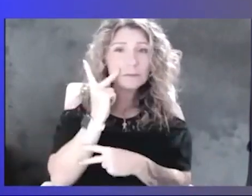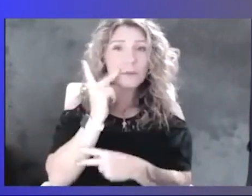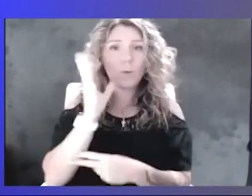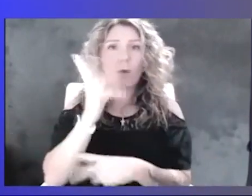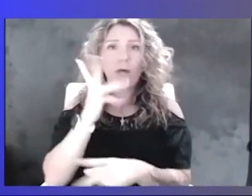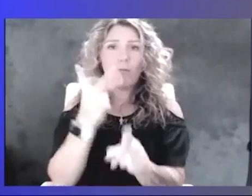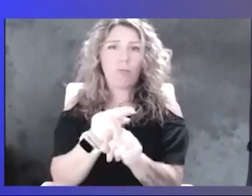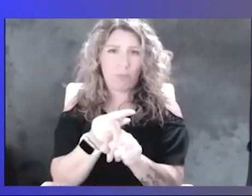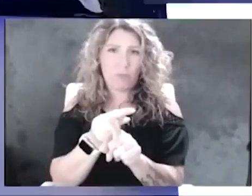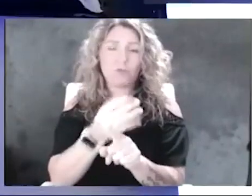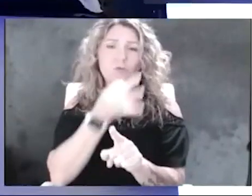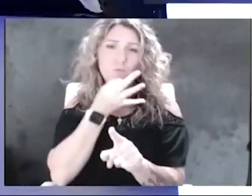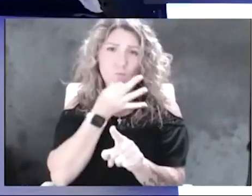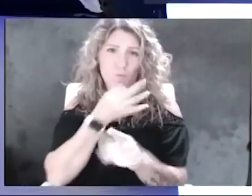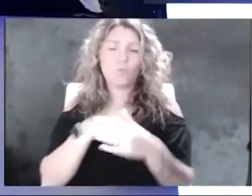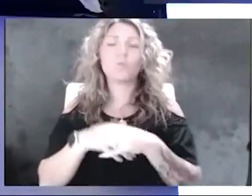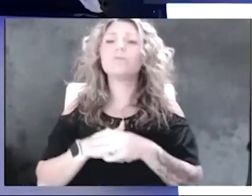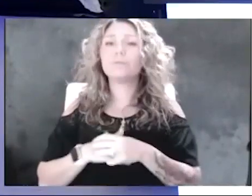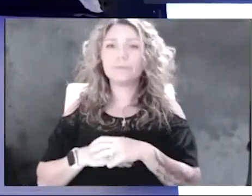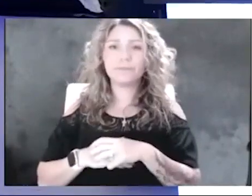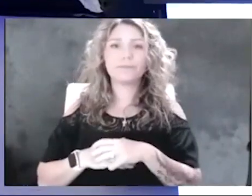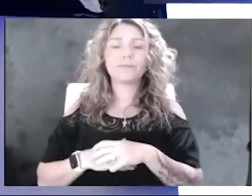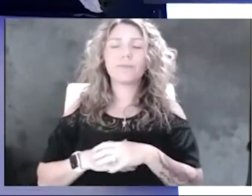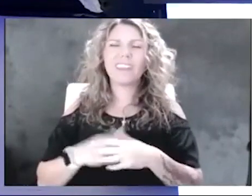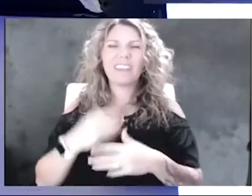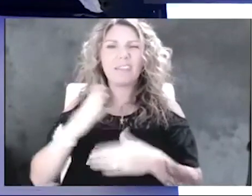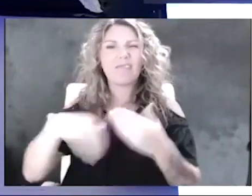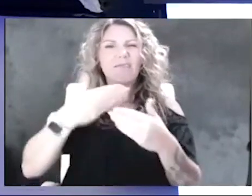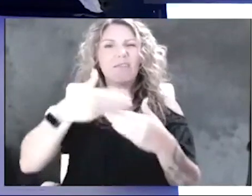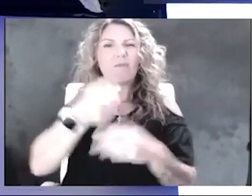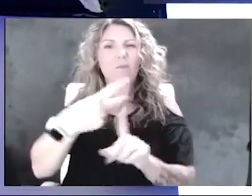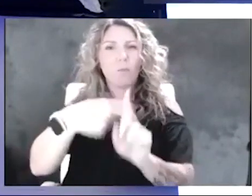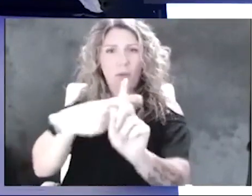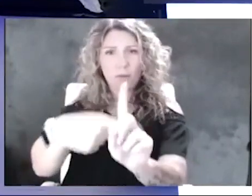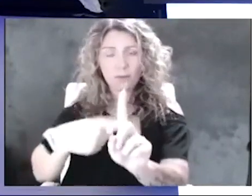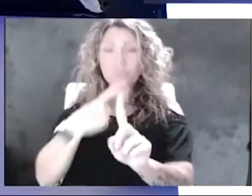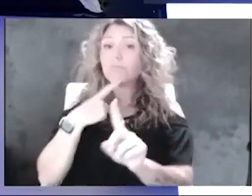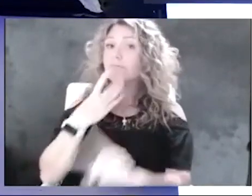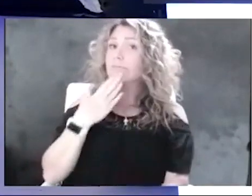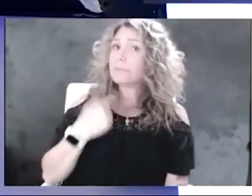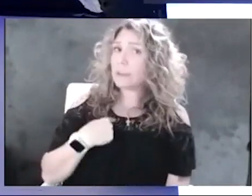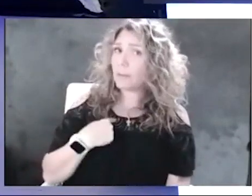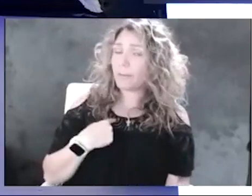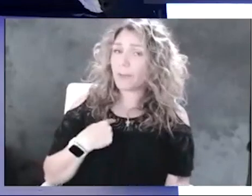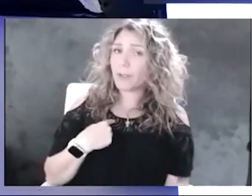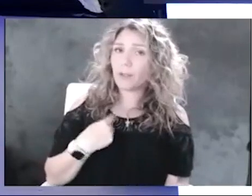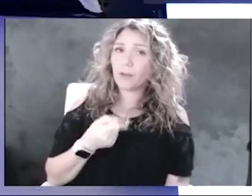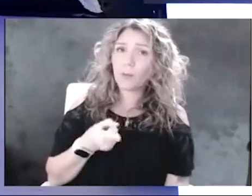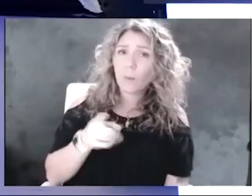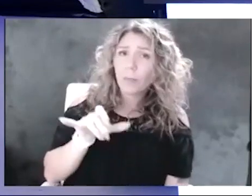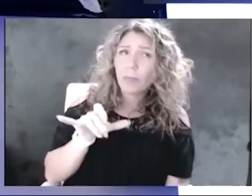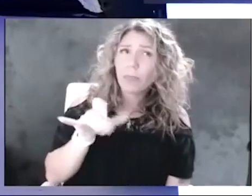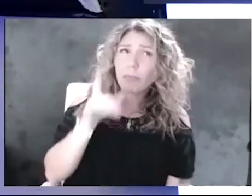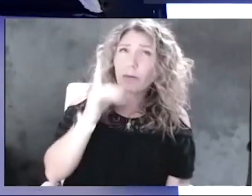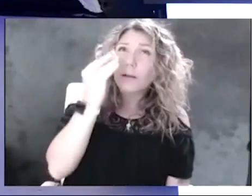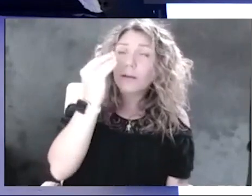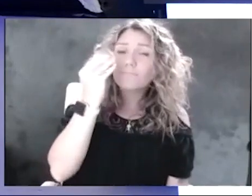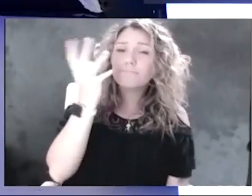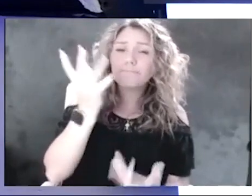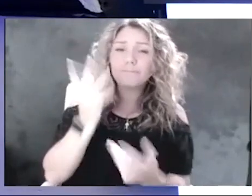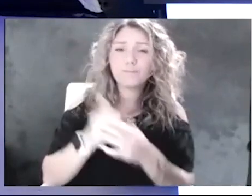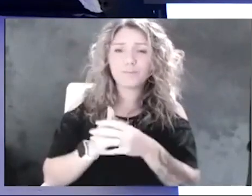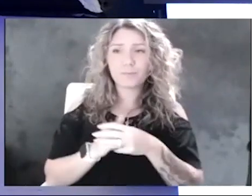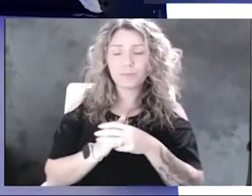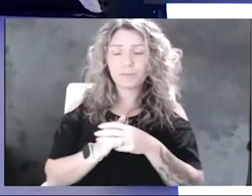months. Okay. Tell me this. Do you think that the vaccine will